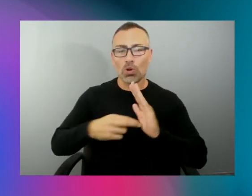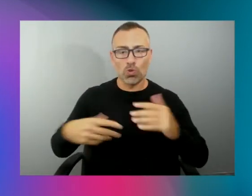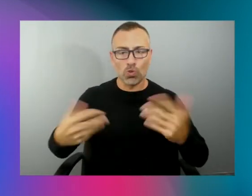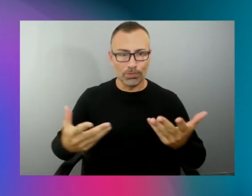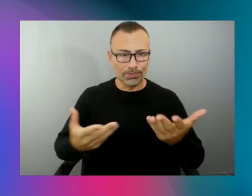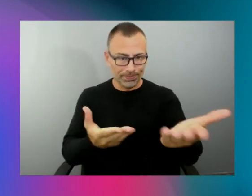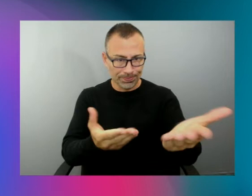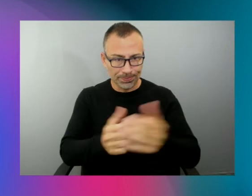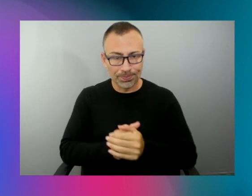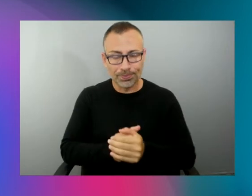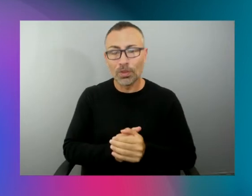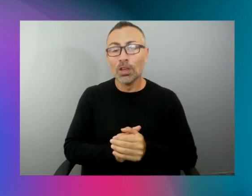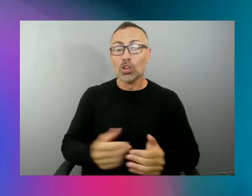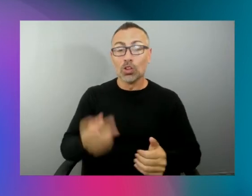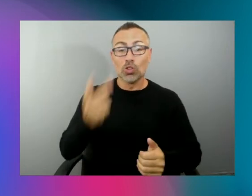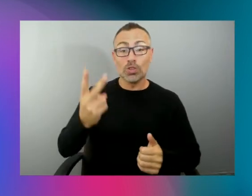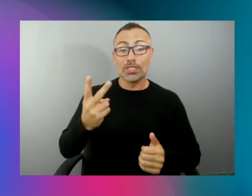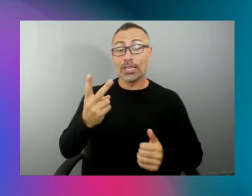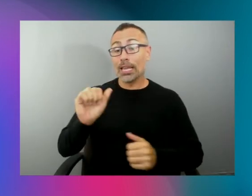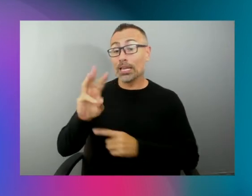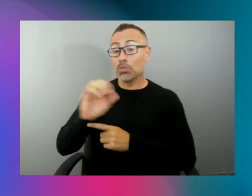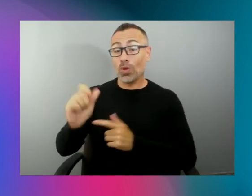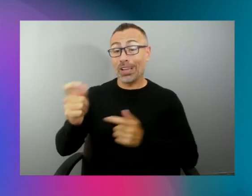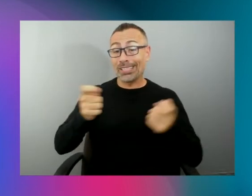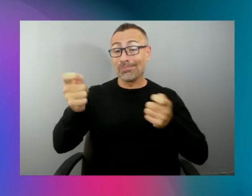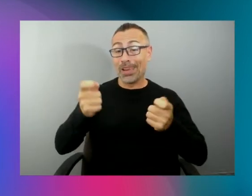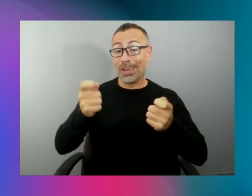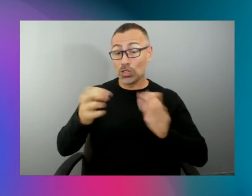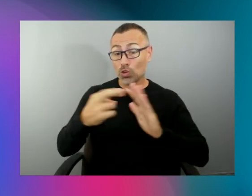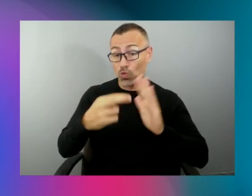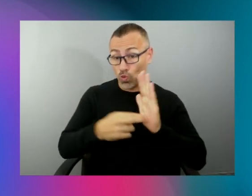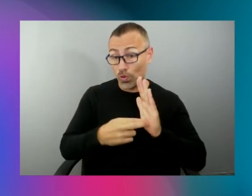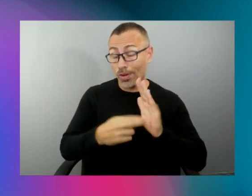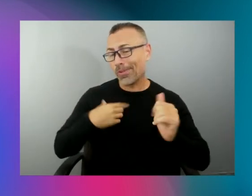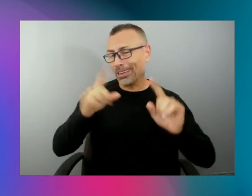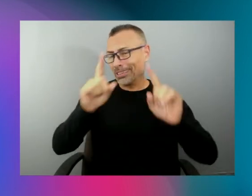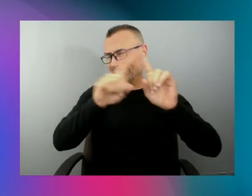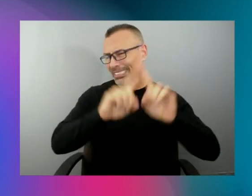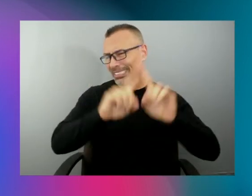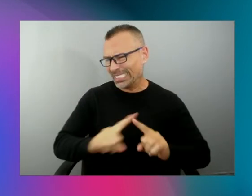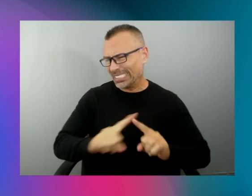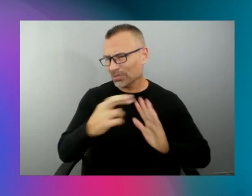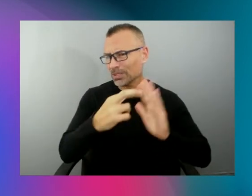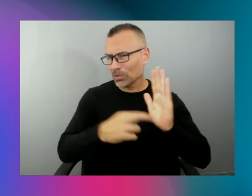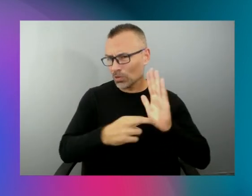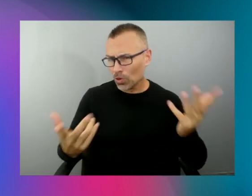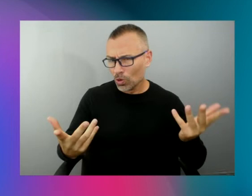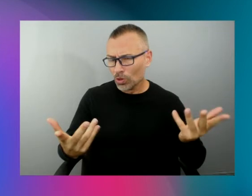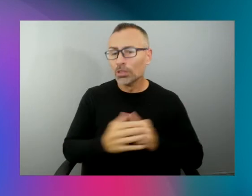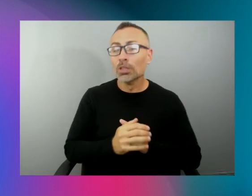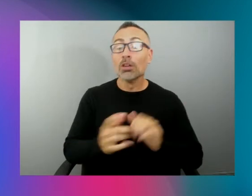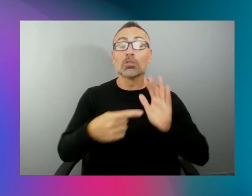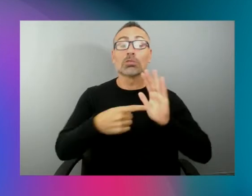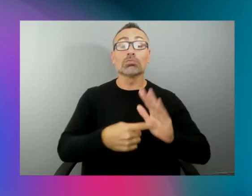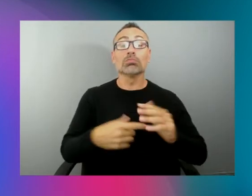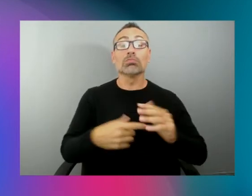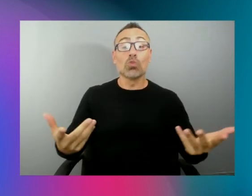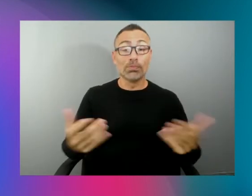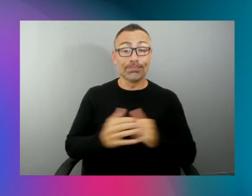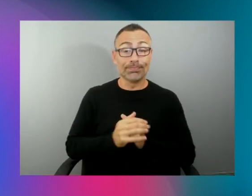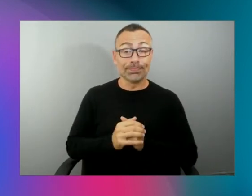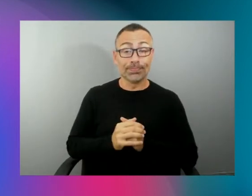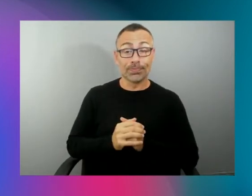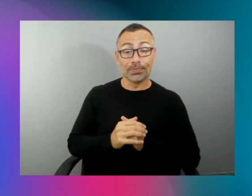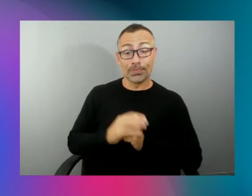AWS managed rule, and we have different rules here. For example, if you are looking for S3